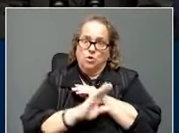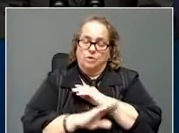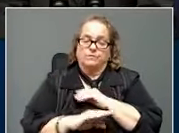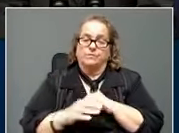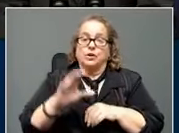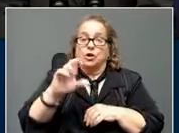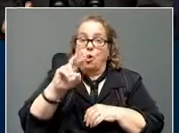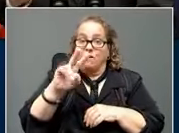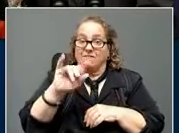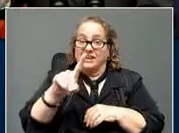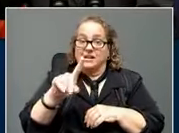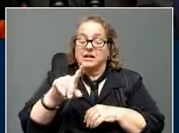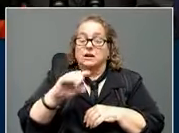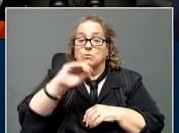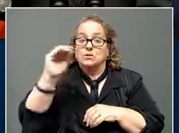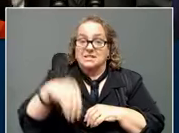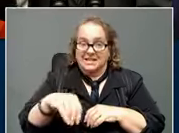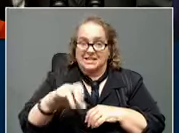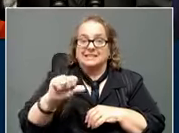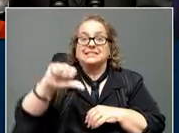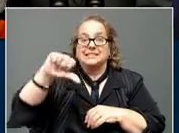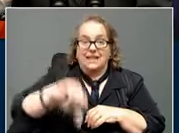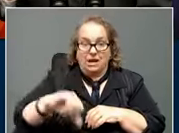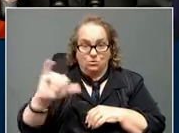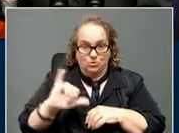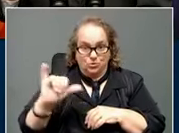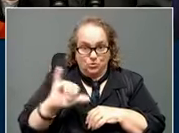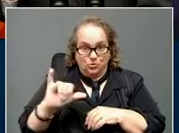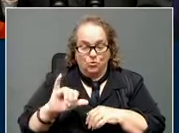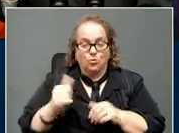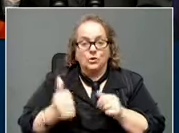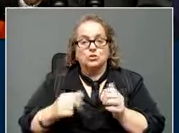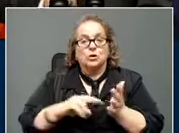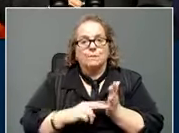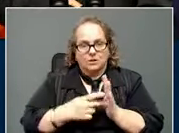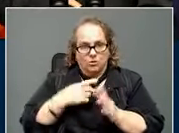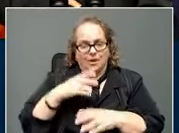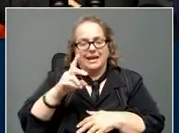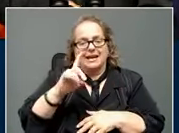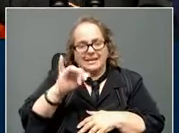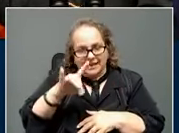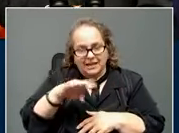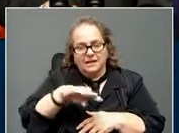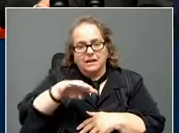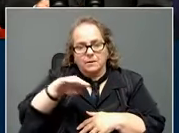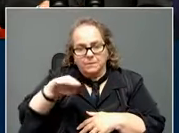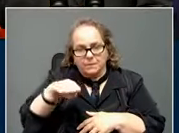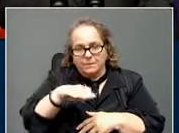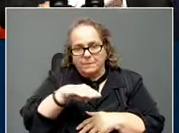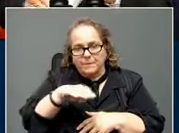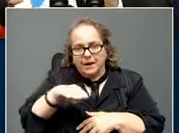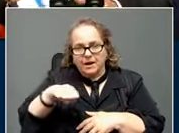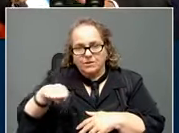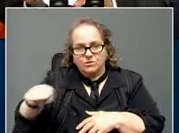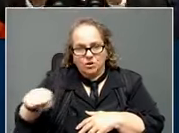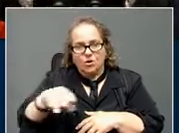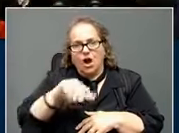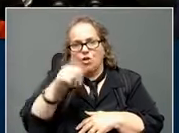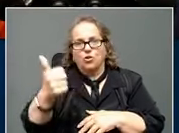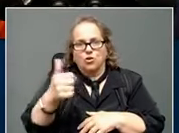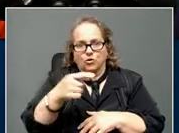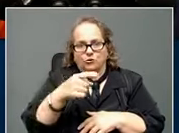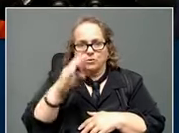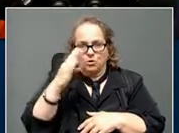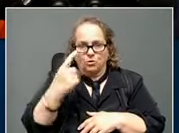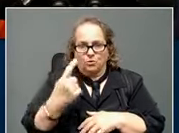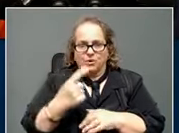down, meaning that we have indeed plateaued there as well. If we can bring up that stair stepper chart, that's the blue one. Okay,